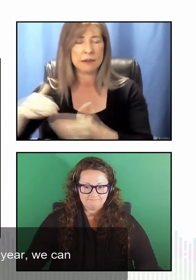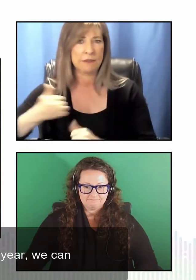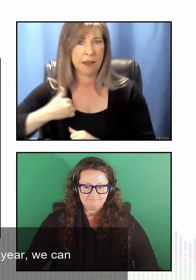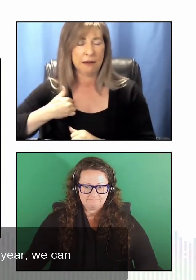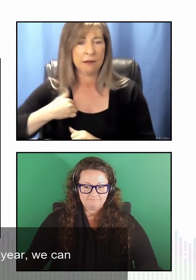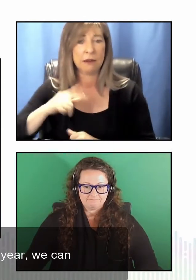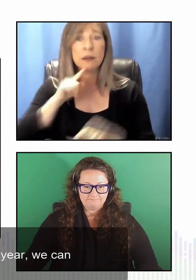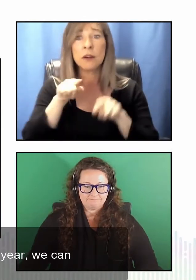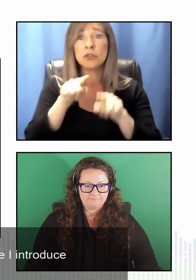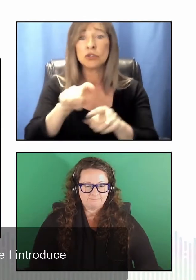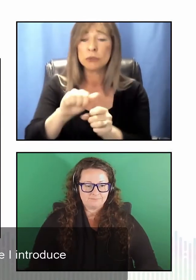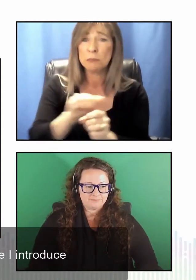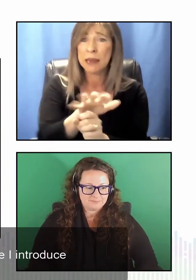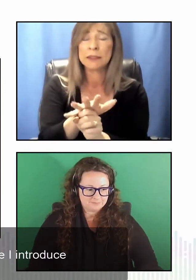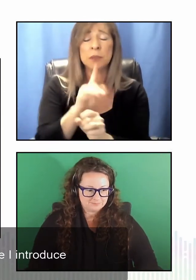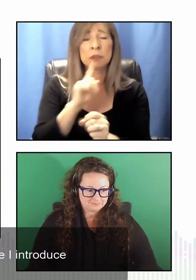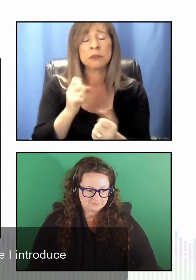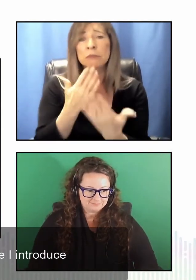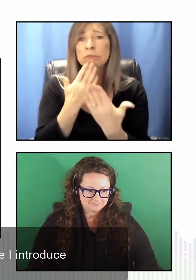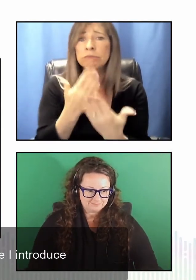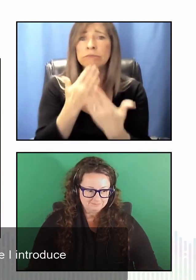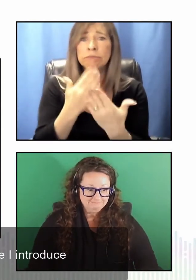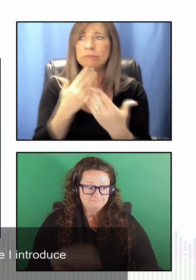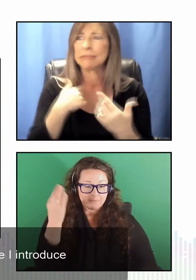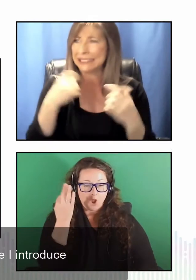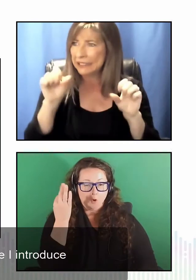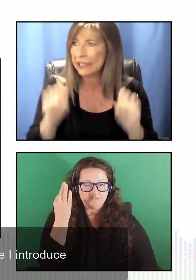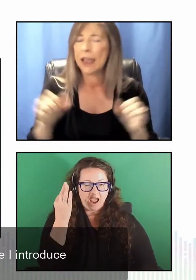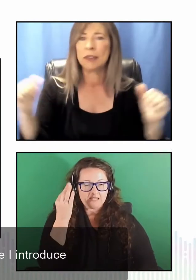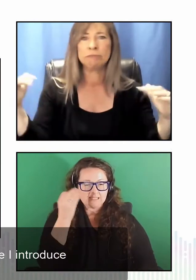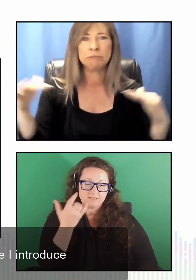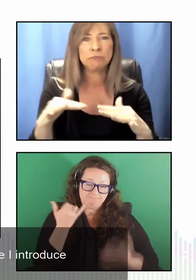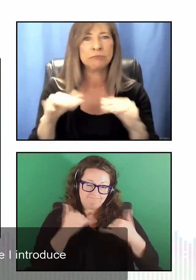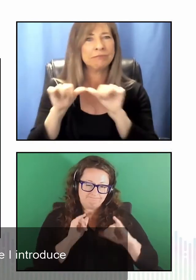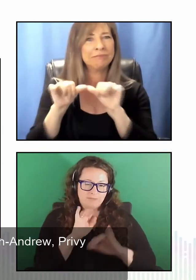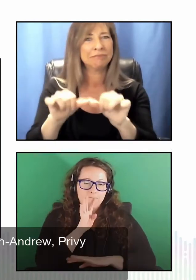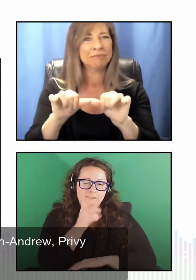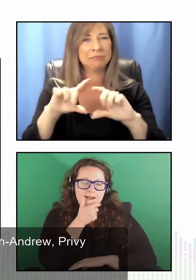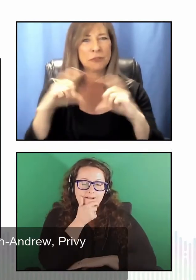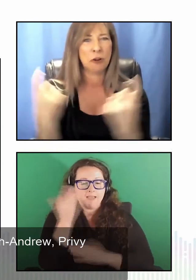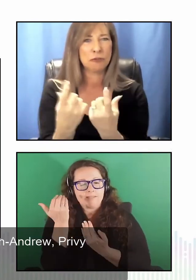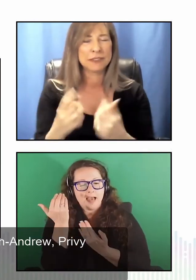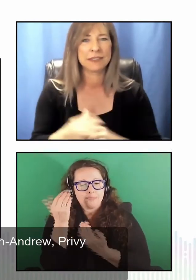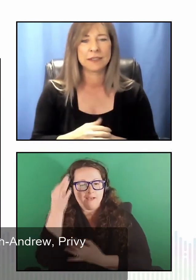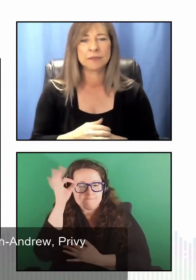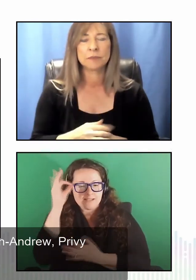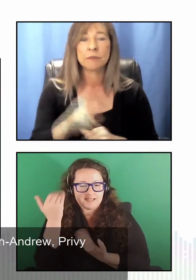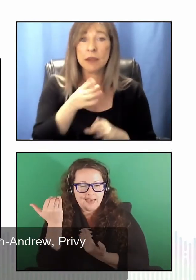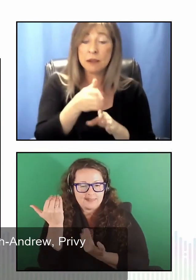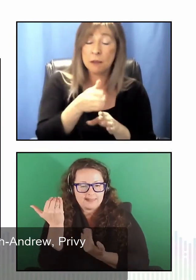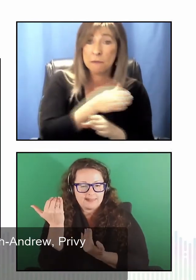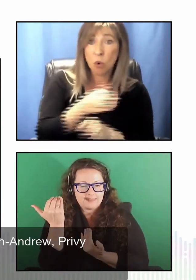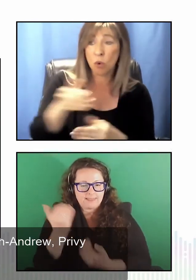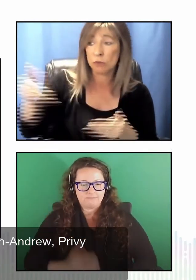that during this pandemic year, we can still gather to continue the tradition. Before I introduce today's speaker, the Honorable